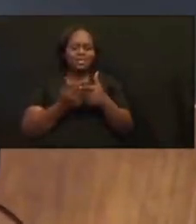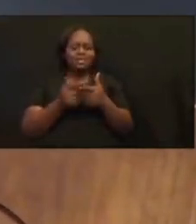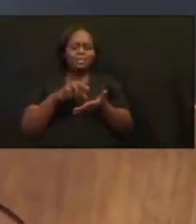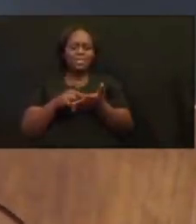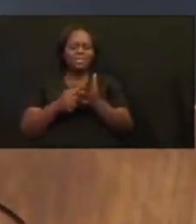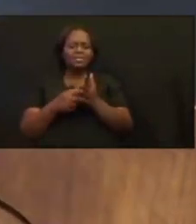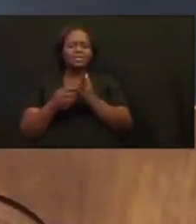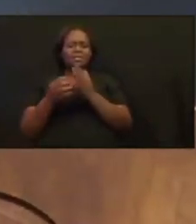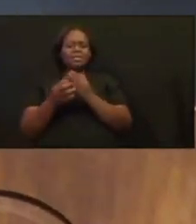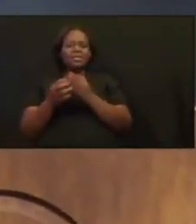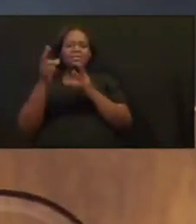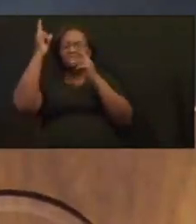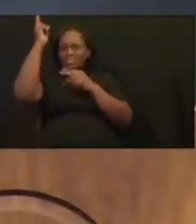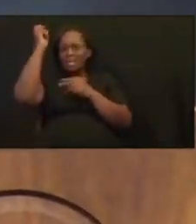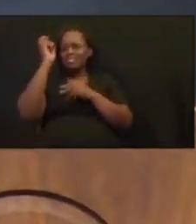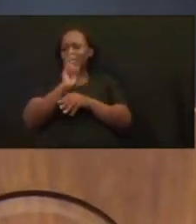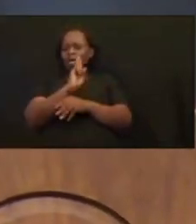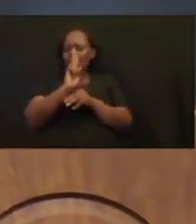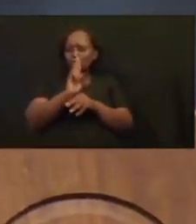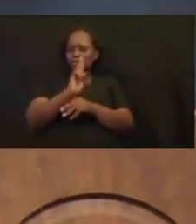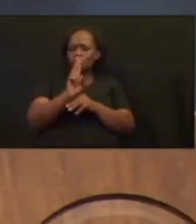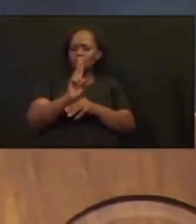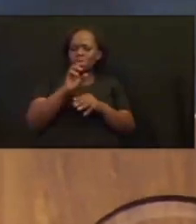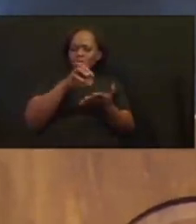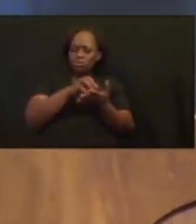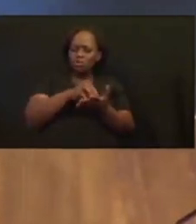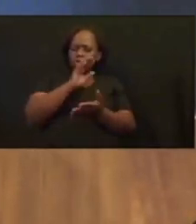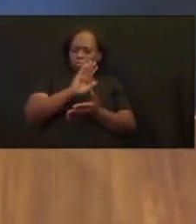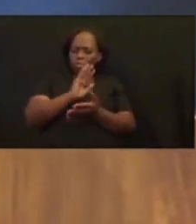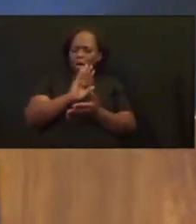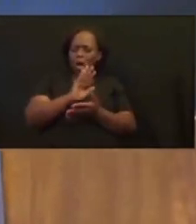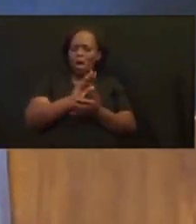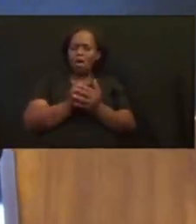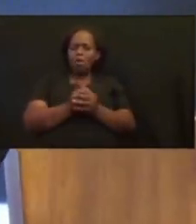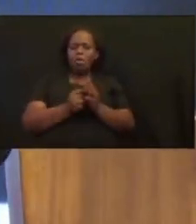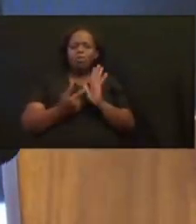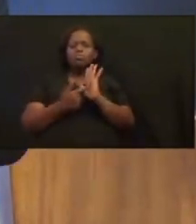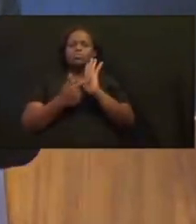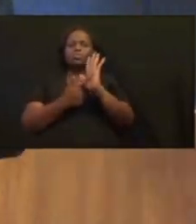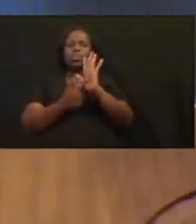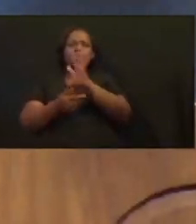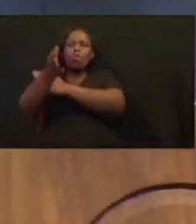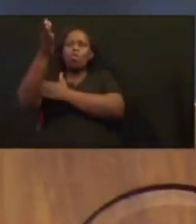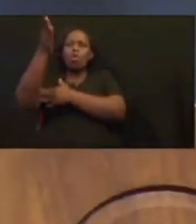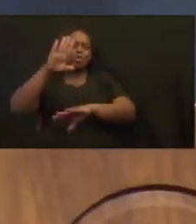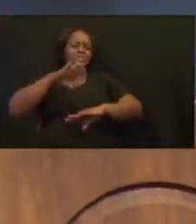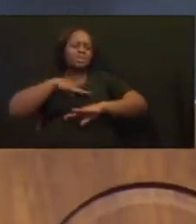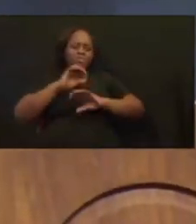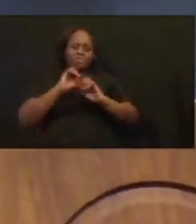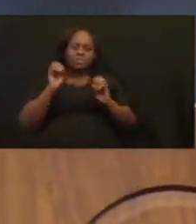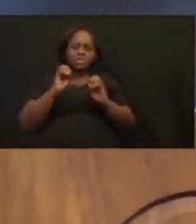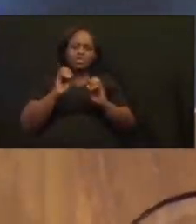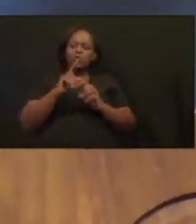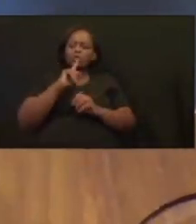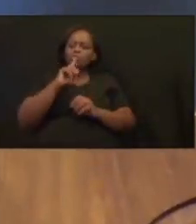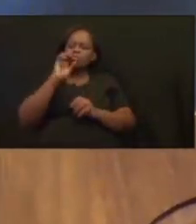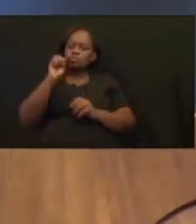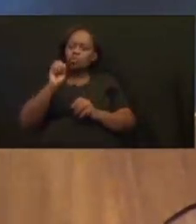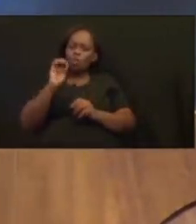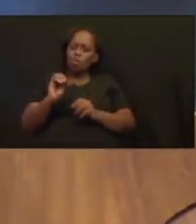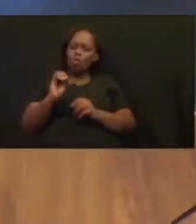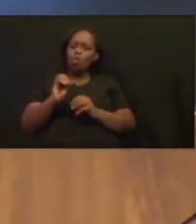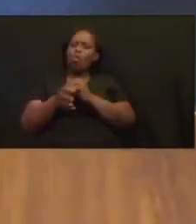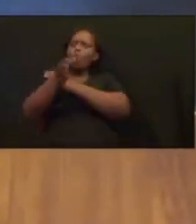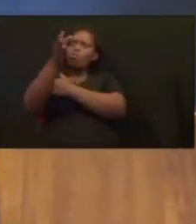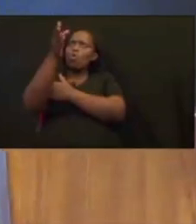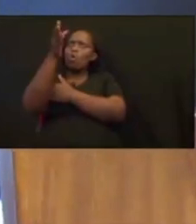to write a letter to God, indicting God, the audience being creation. So God waits for a witness